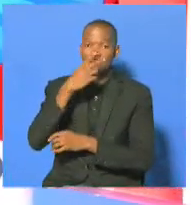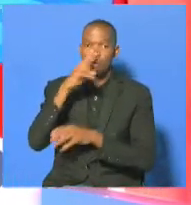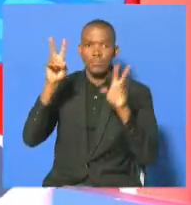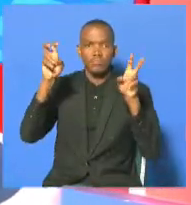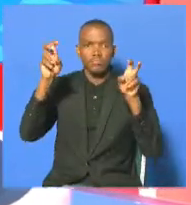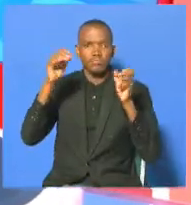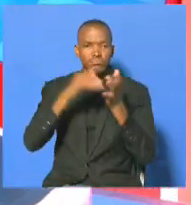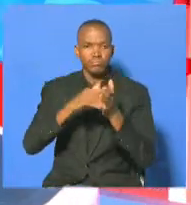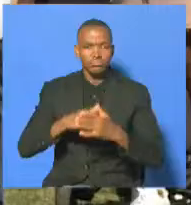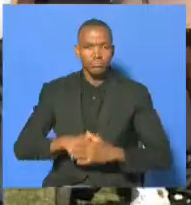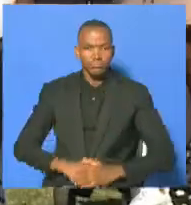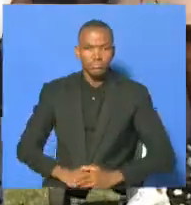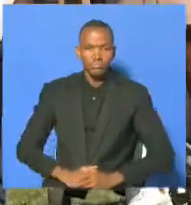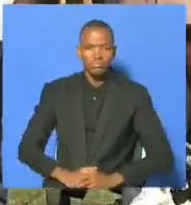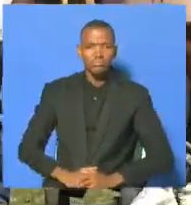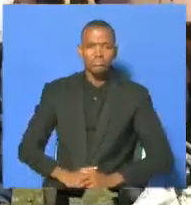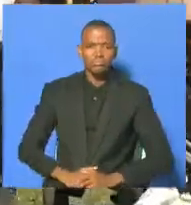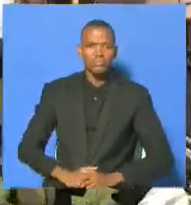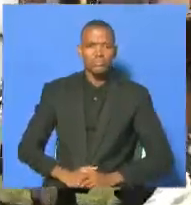making headlines.